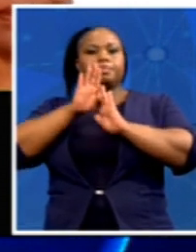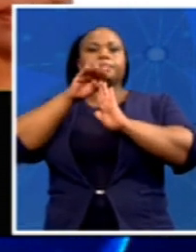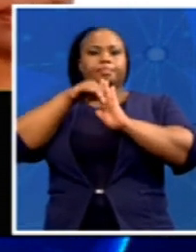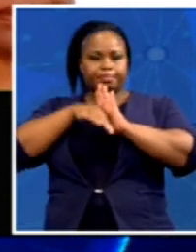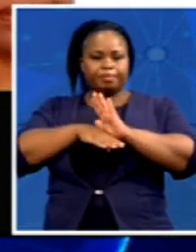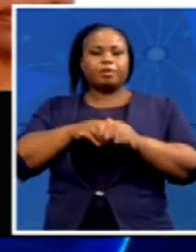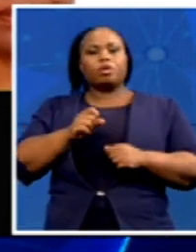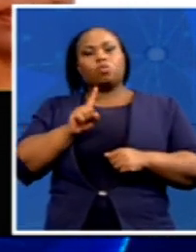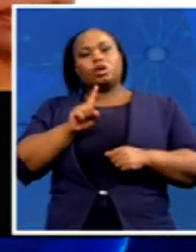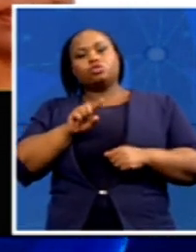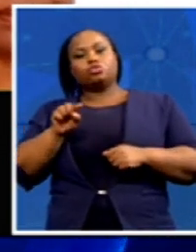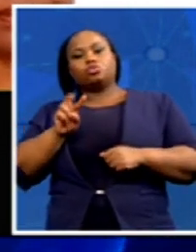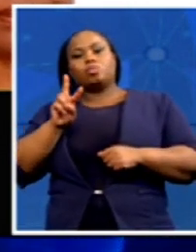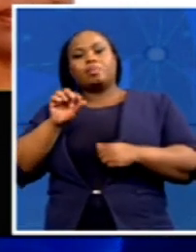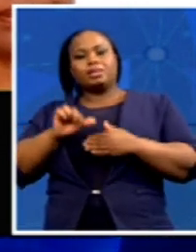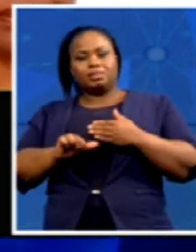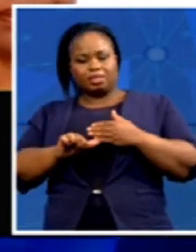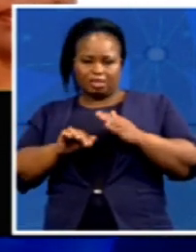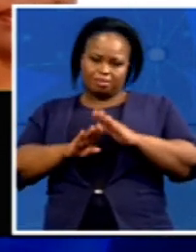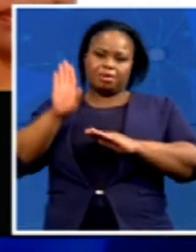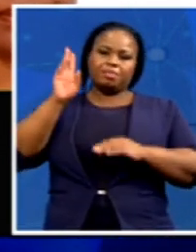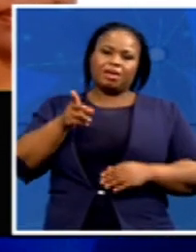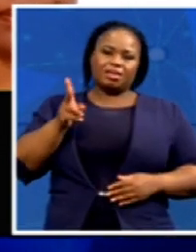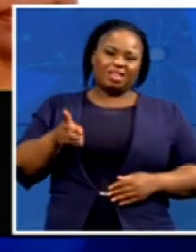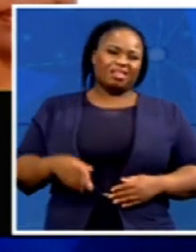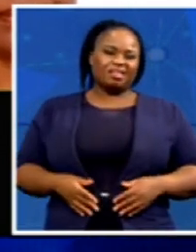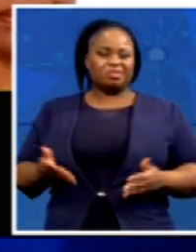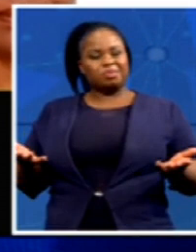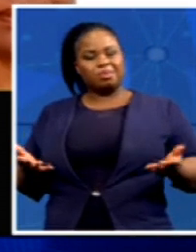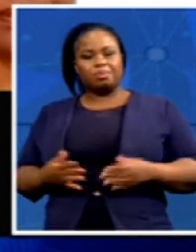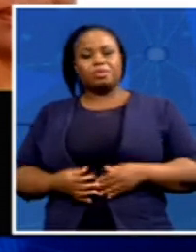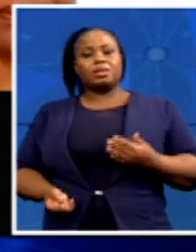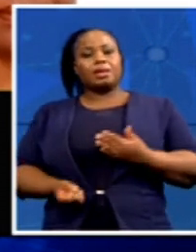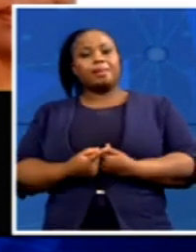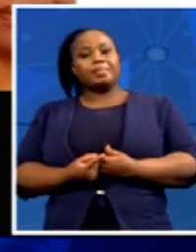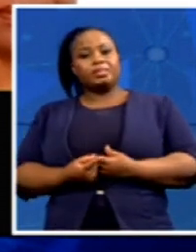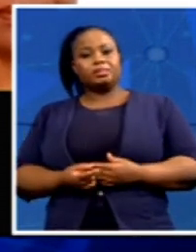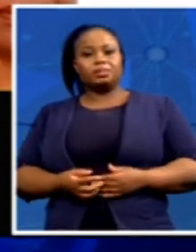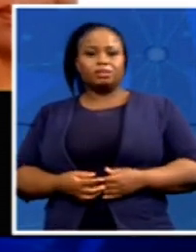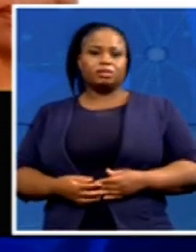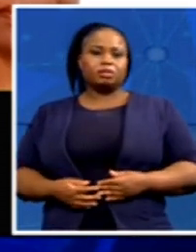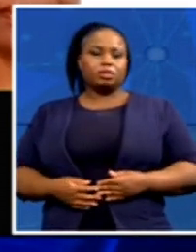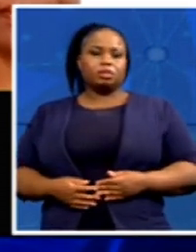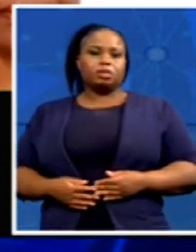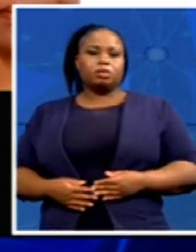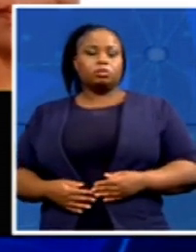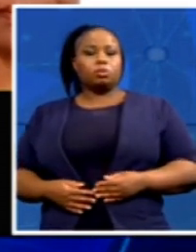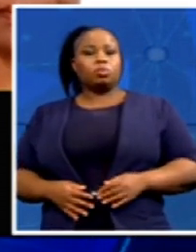back. And when the wave come, they come severely. If you remember what I said a few weeks